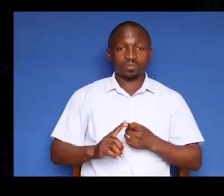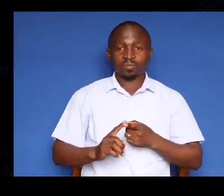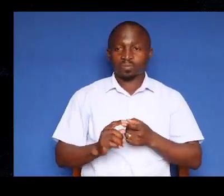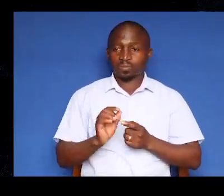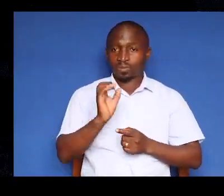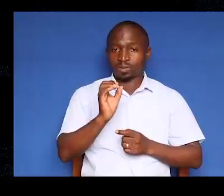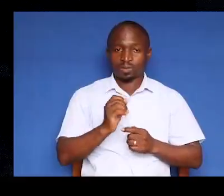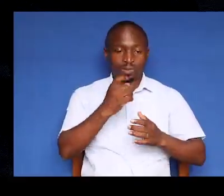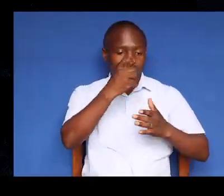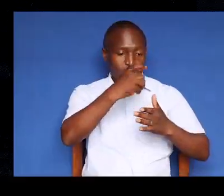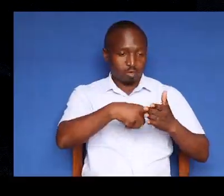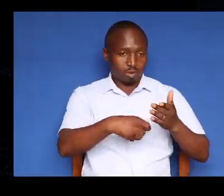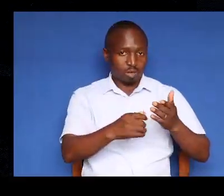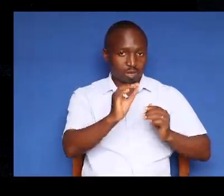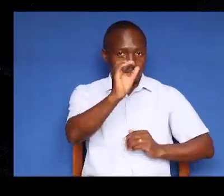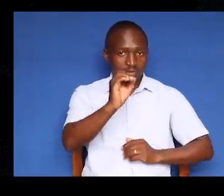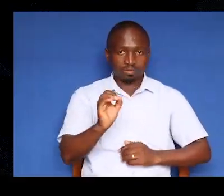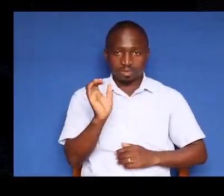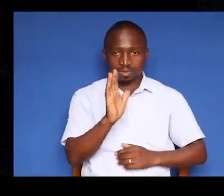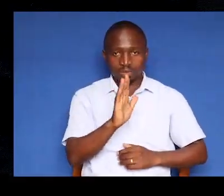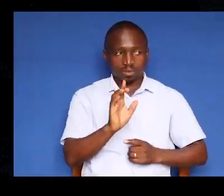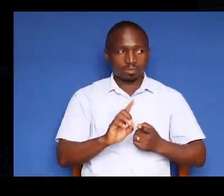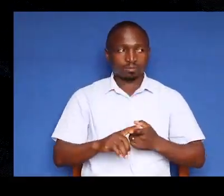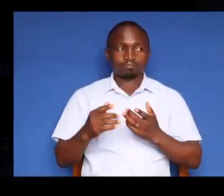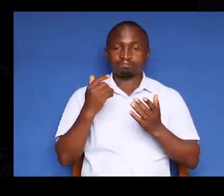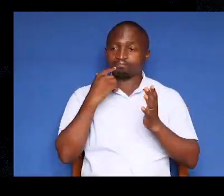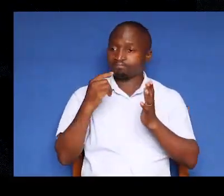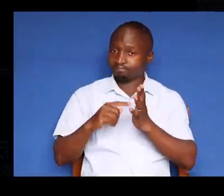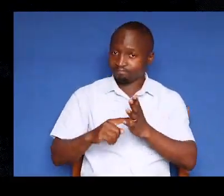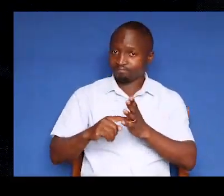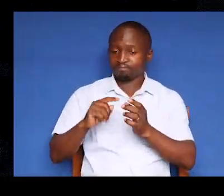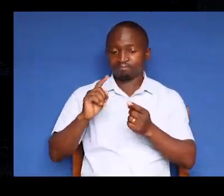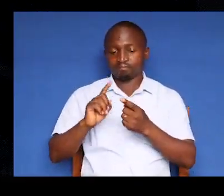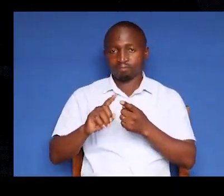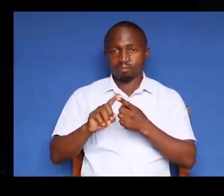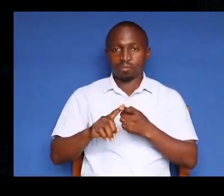rate, we have to take tax